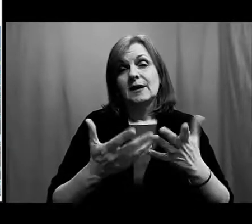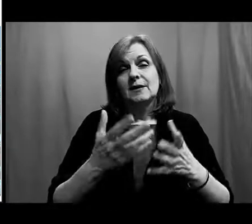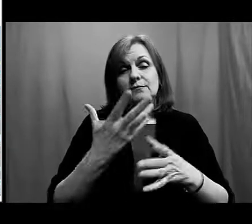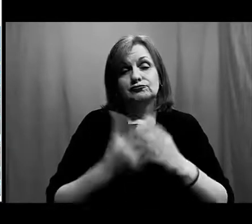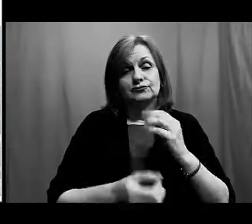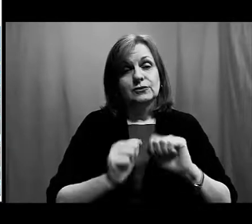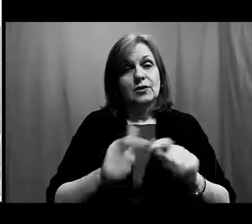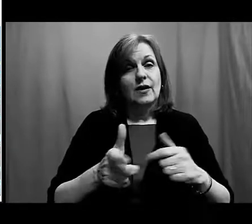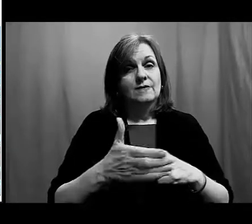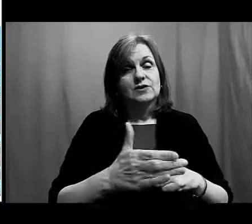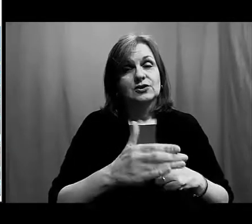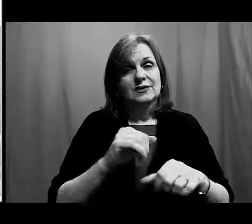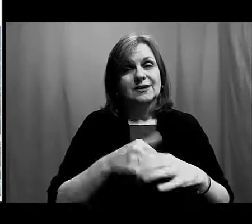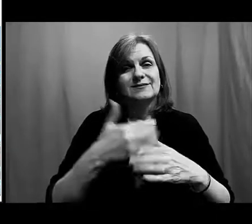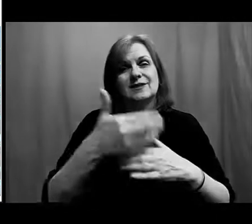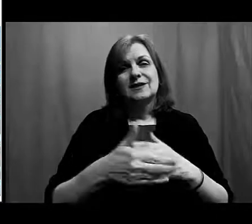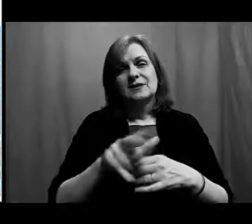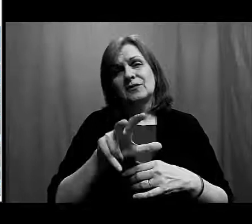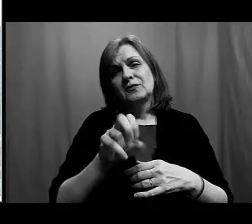in the next 30 to 40 years.